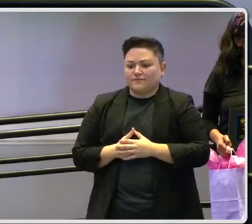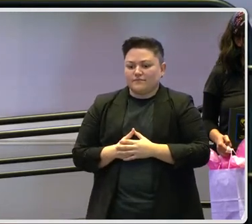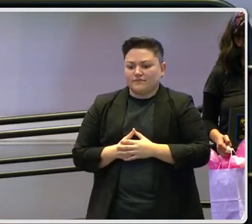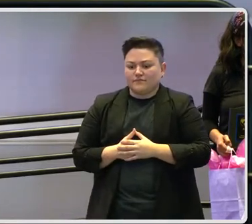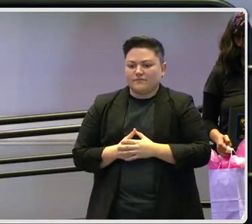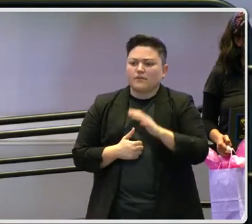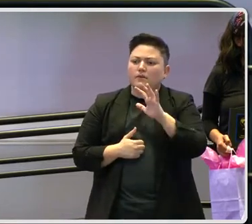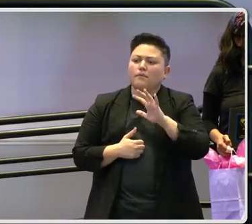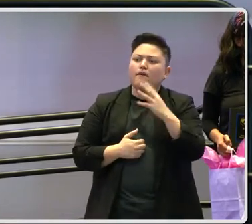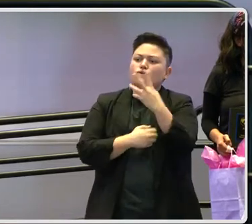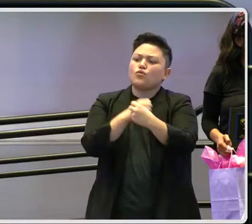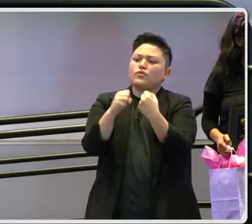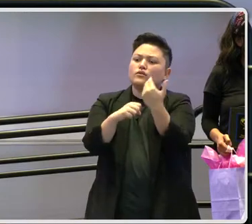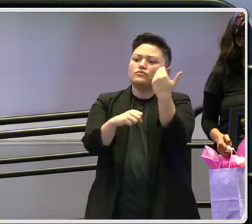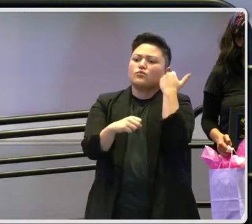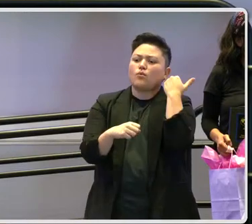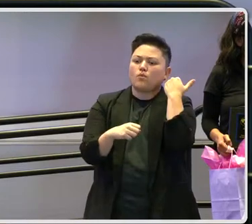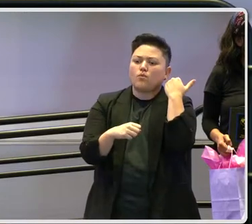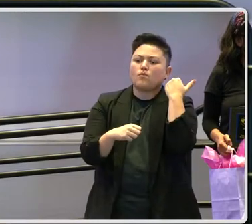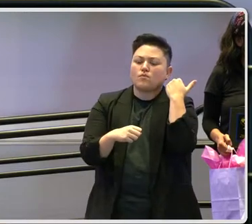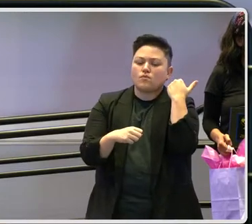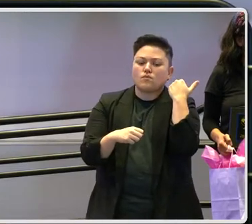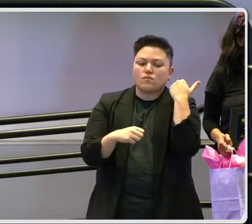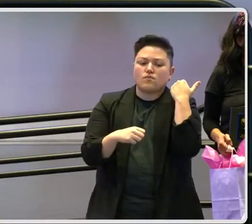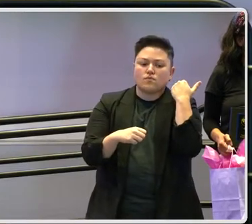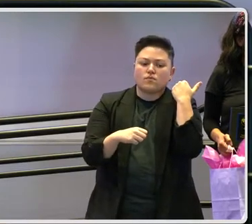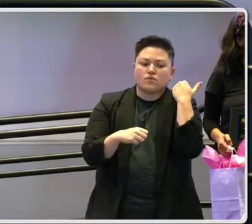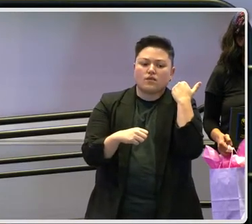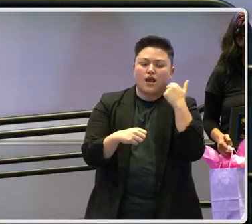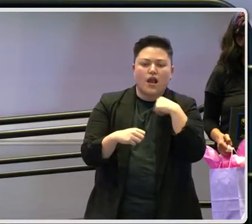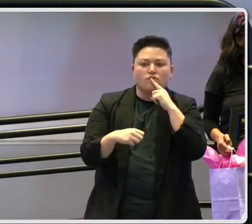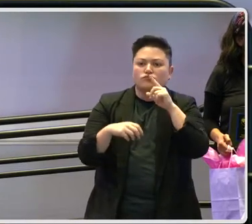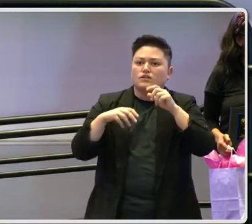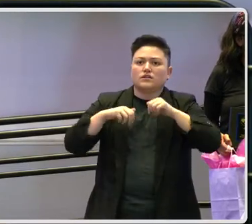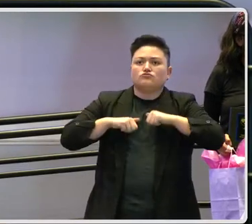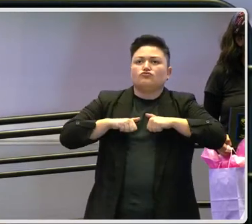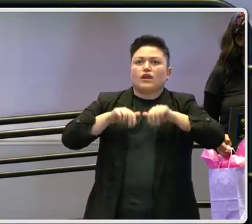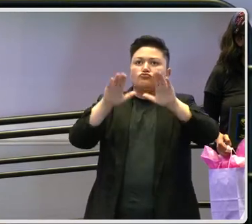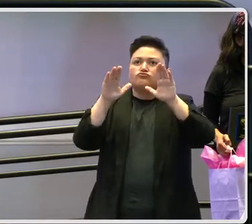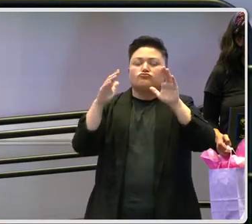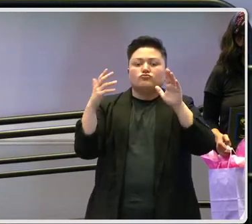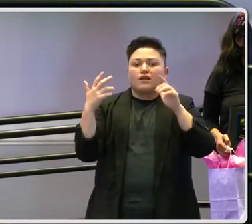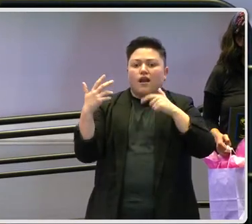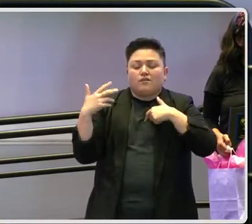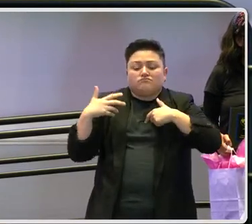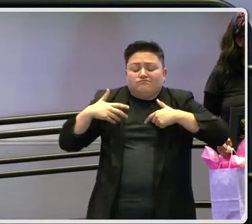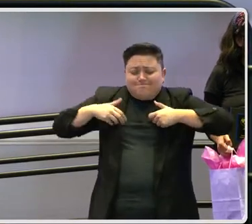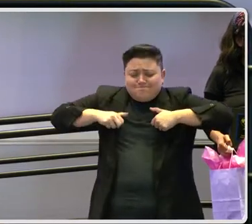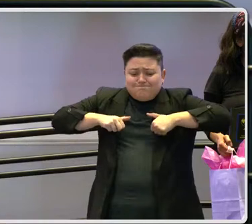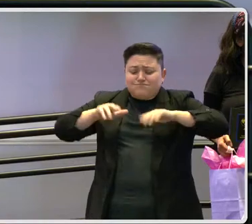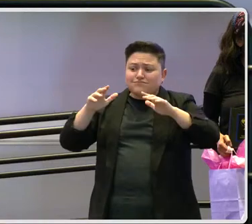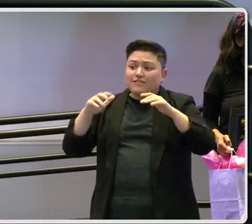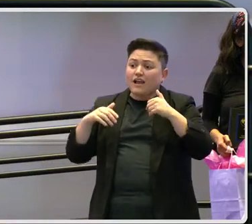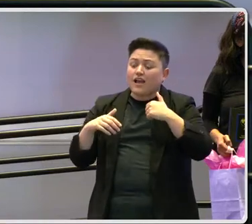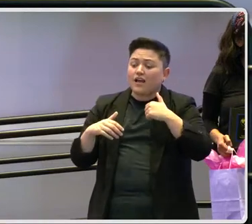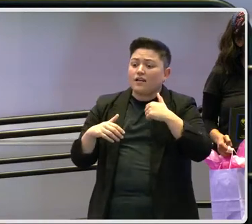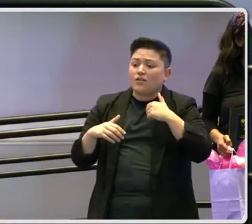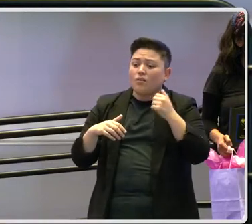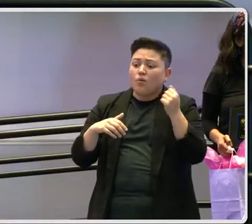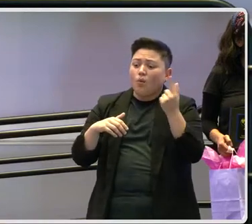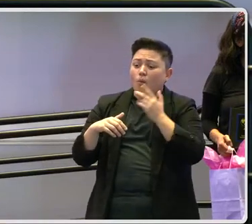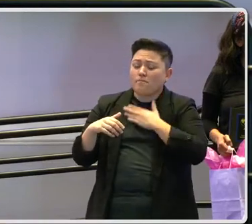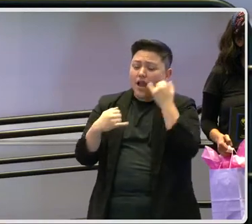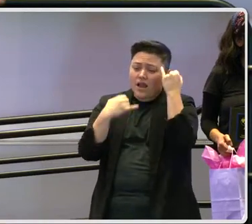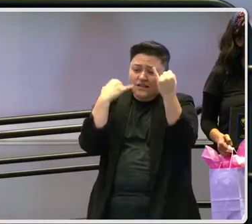About 4 years ago, I became willing. I surrendered. I gave up. I had smoked up all my